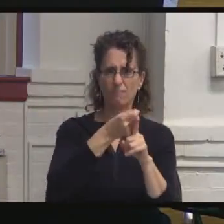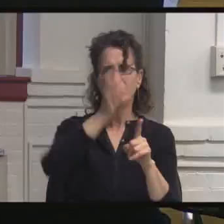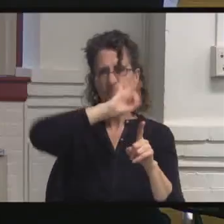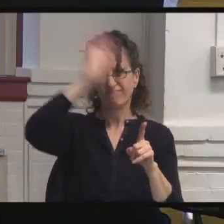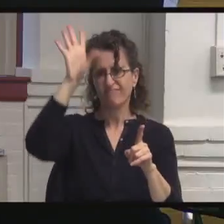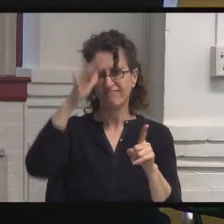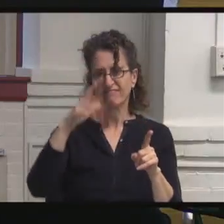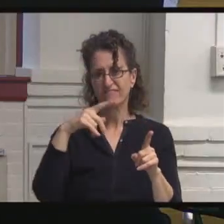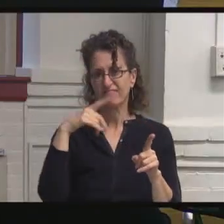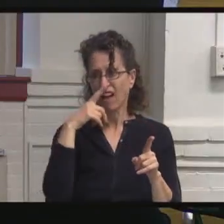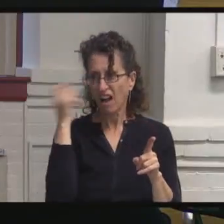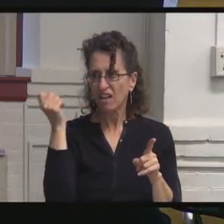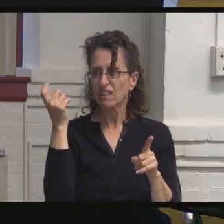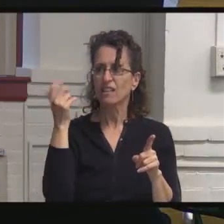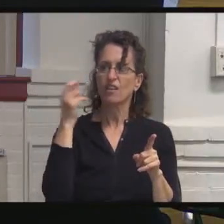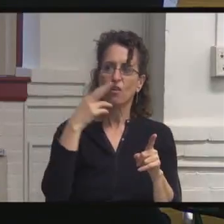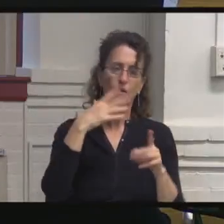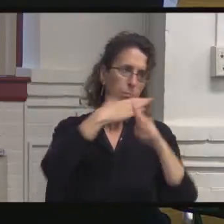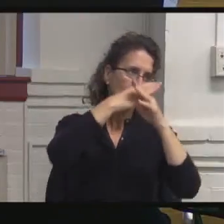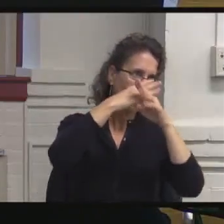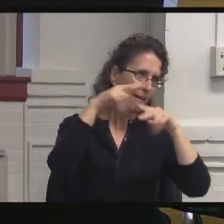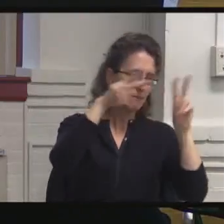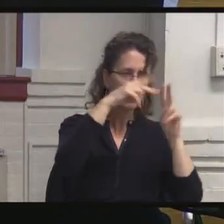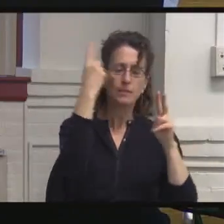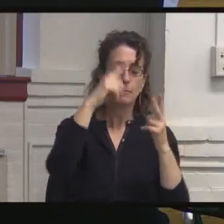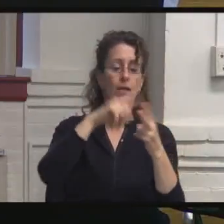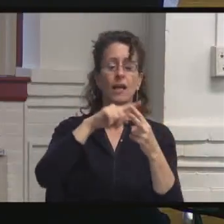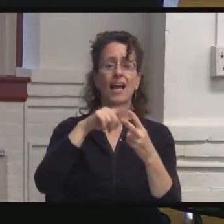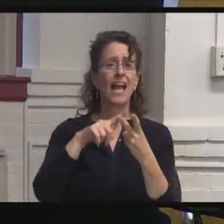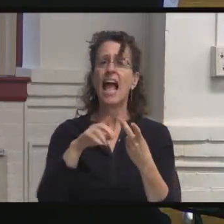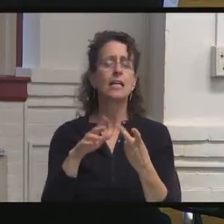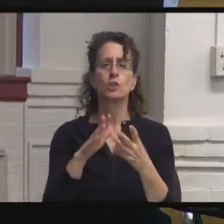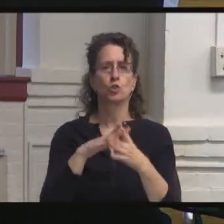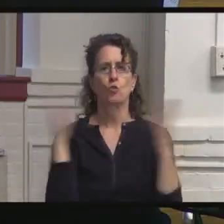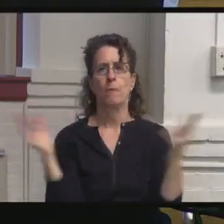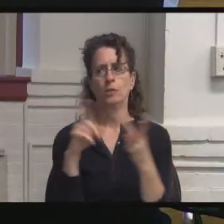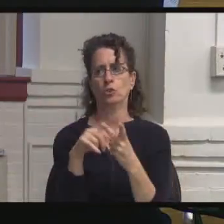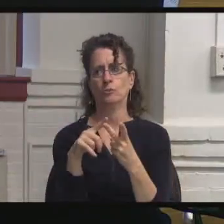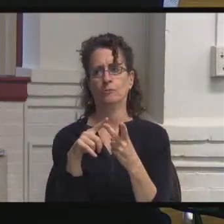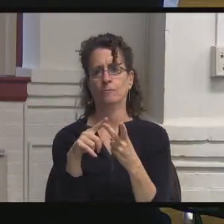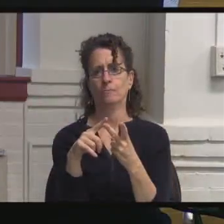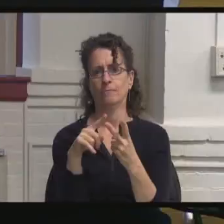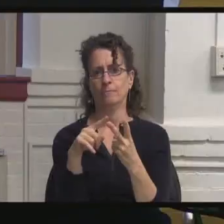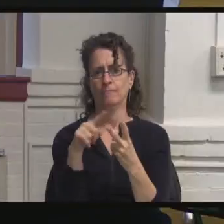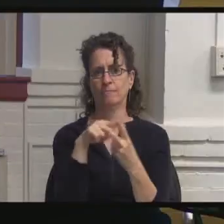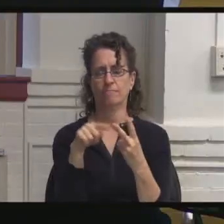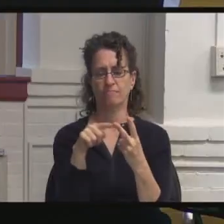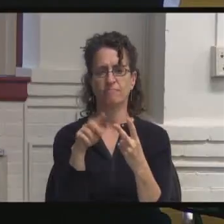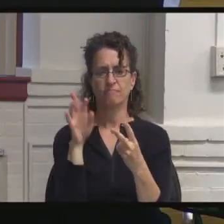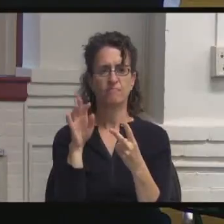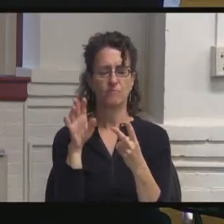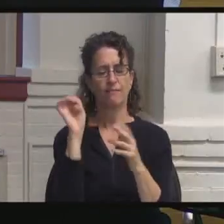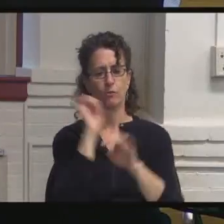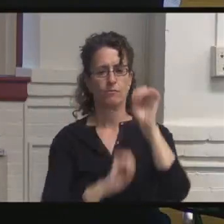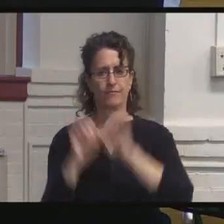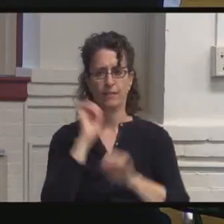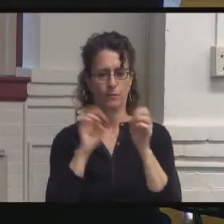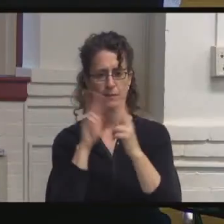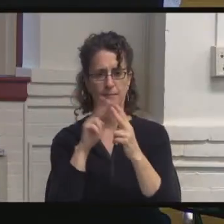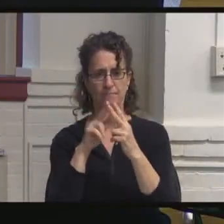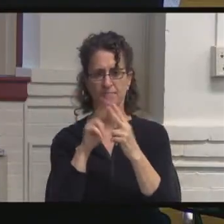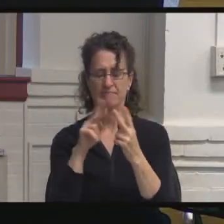adverse impact, and then subsequently, is it undue? And so that is